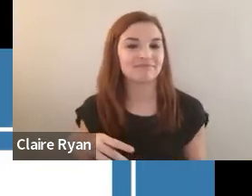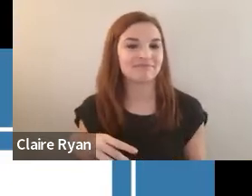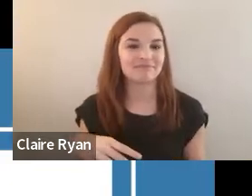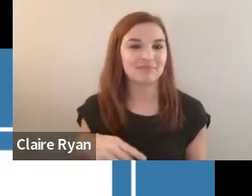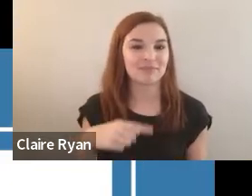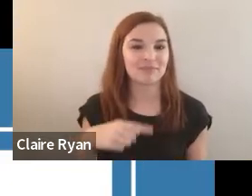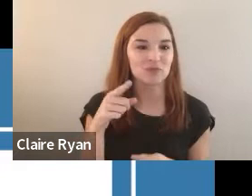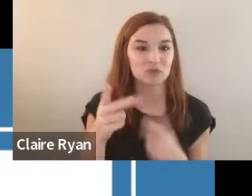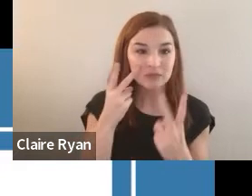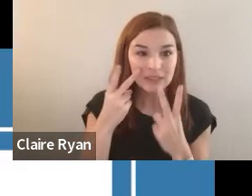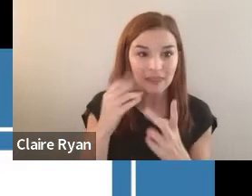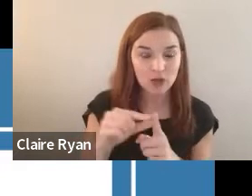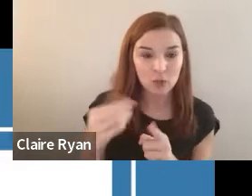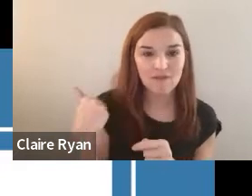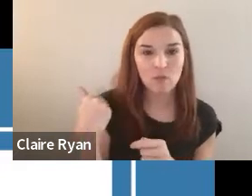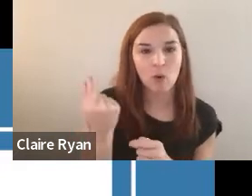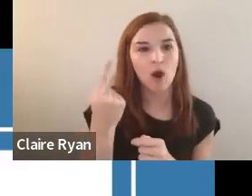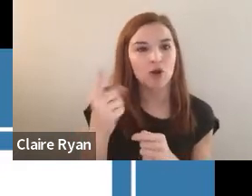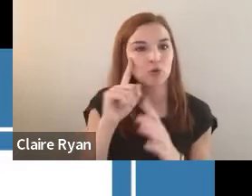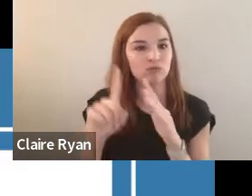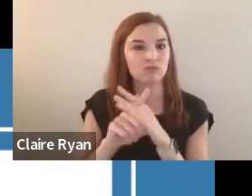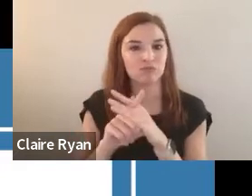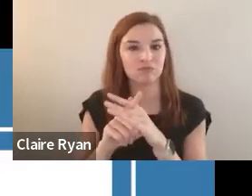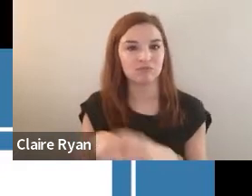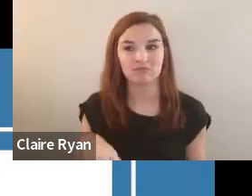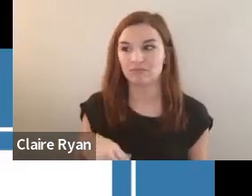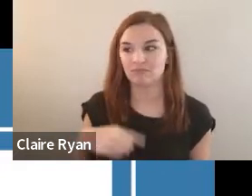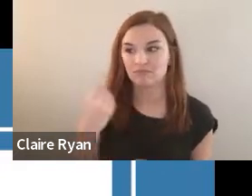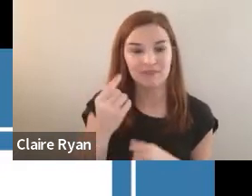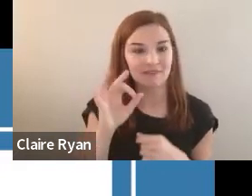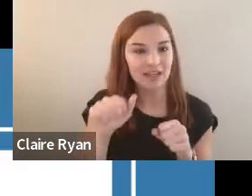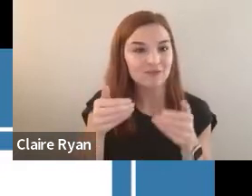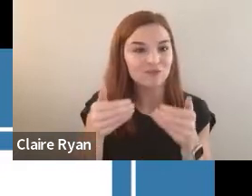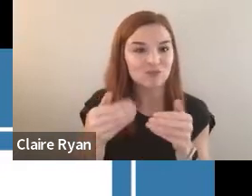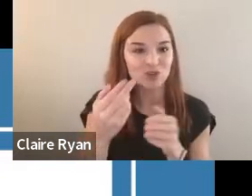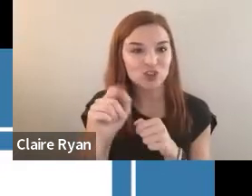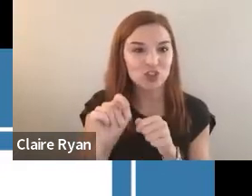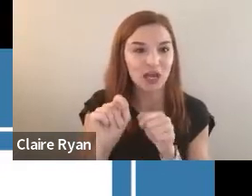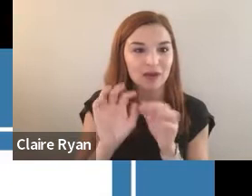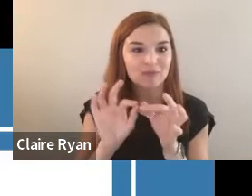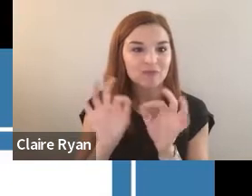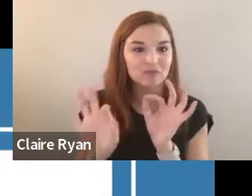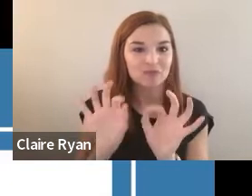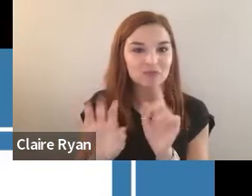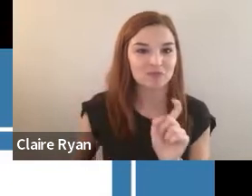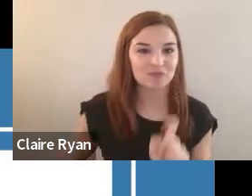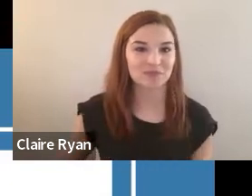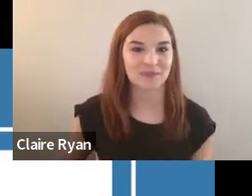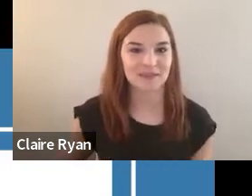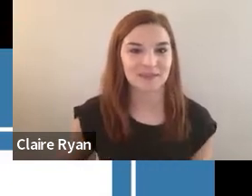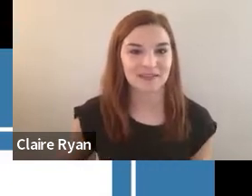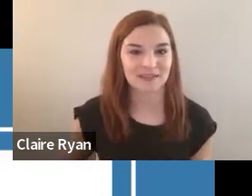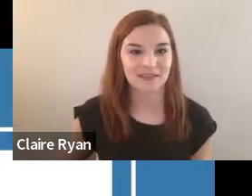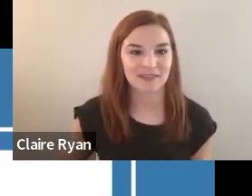experiences, what comes to mind for you? Have you seen that term before, and what comes to mind for you? If you can go ahead and put